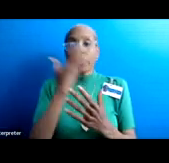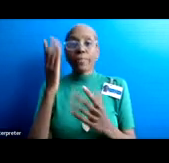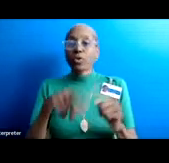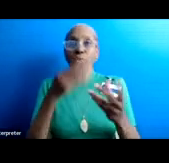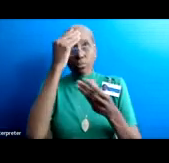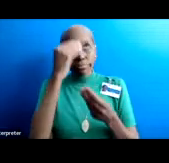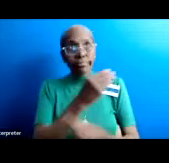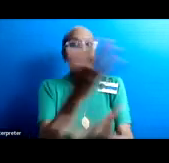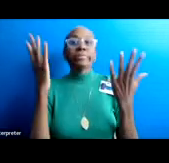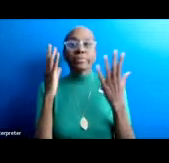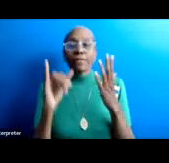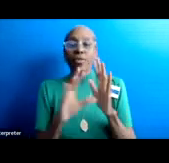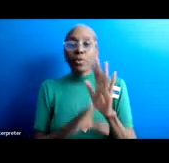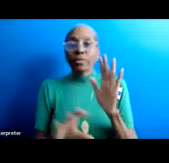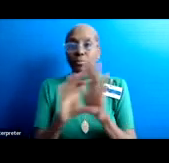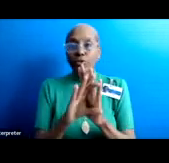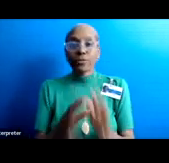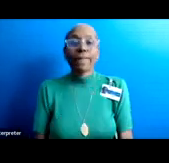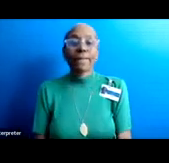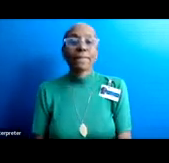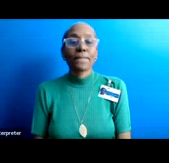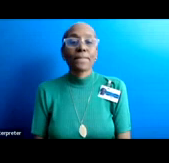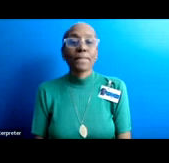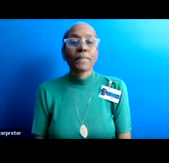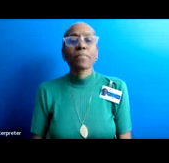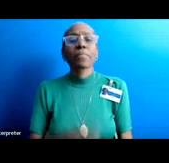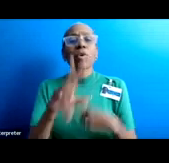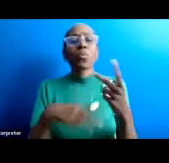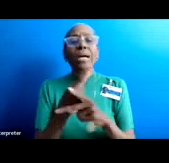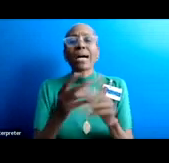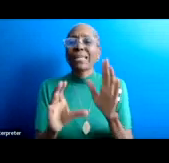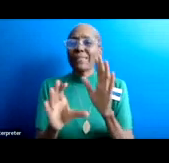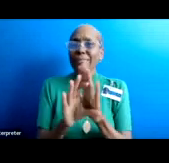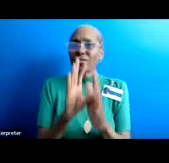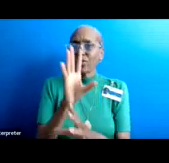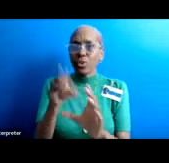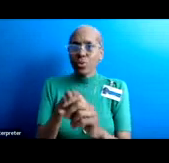convey the meaning of those images. What